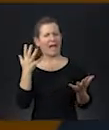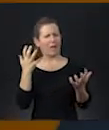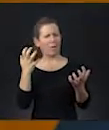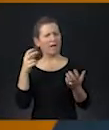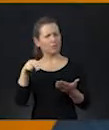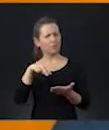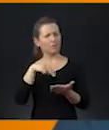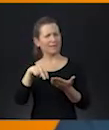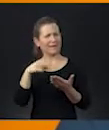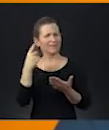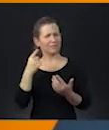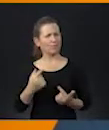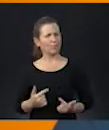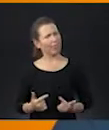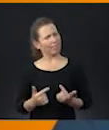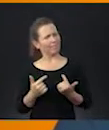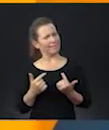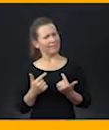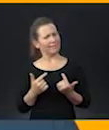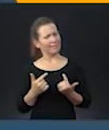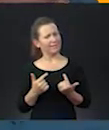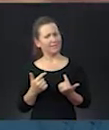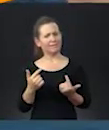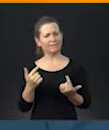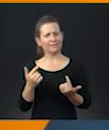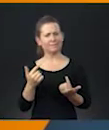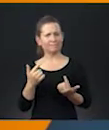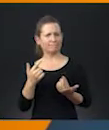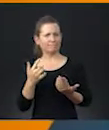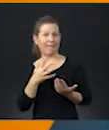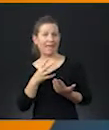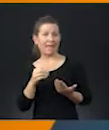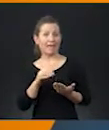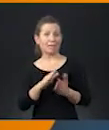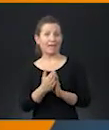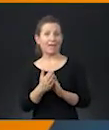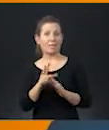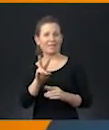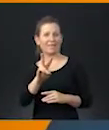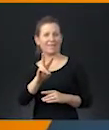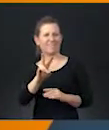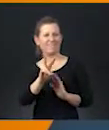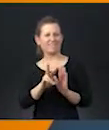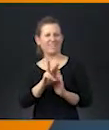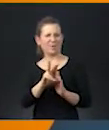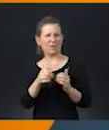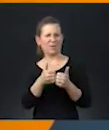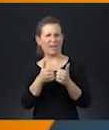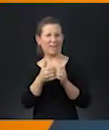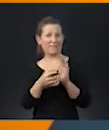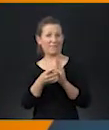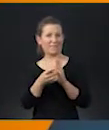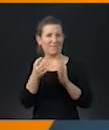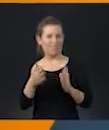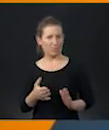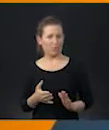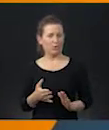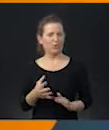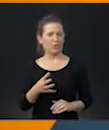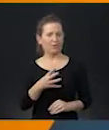I want to dance for a living and becoming a video game, not only developer, but